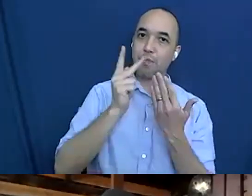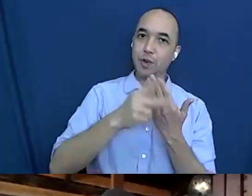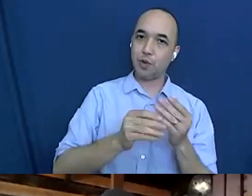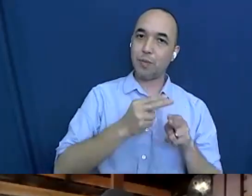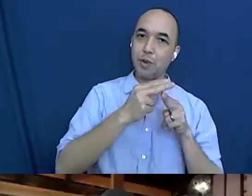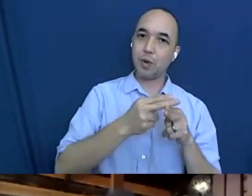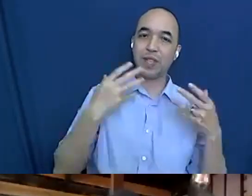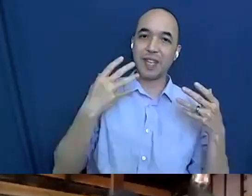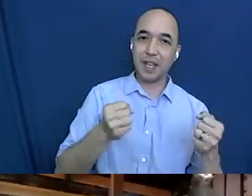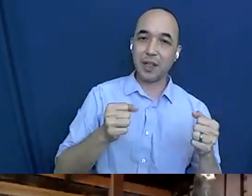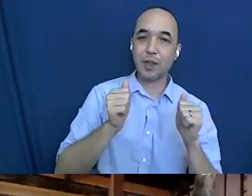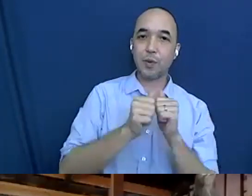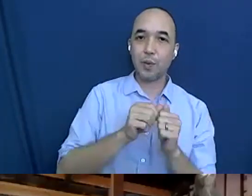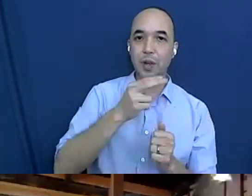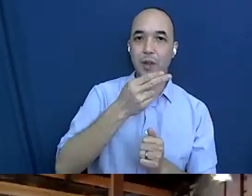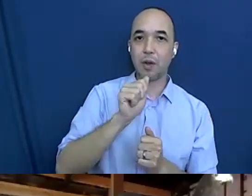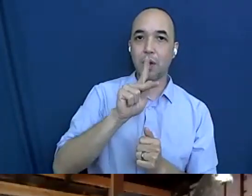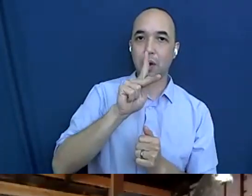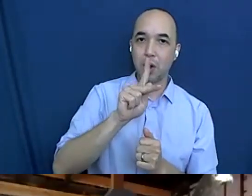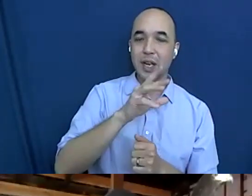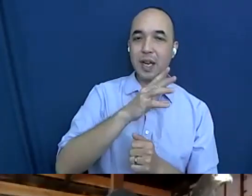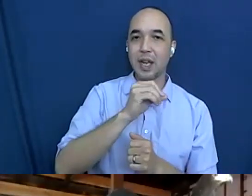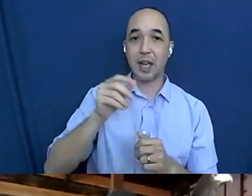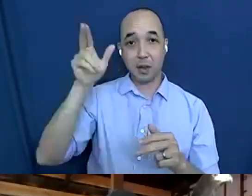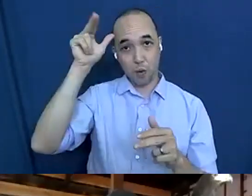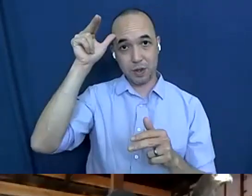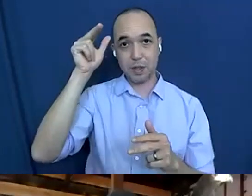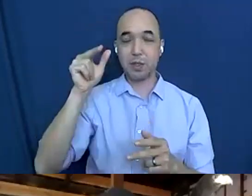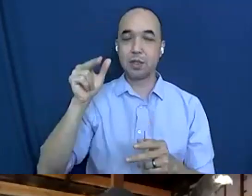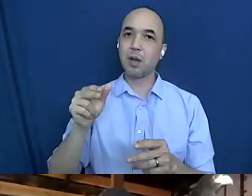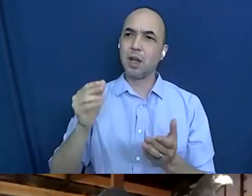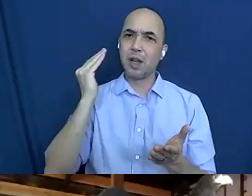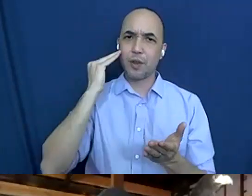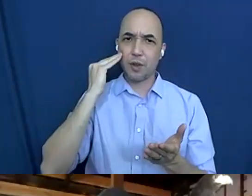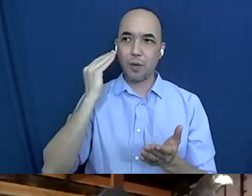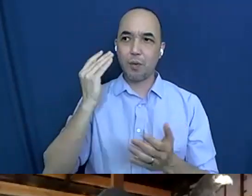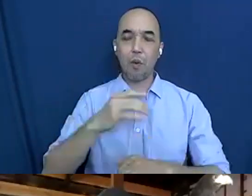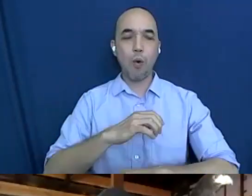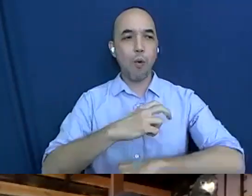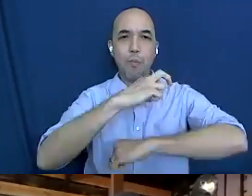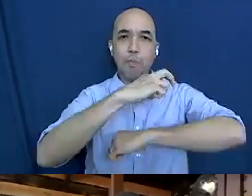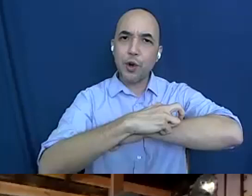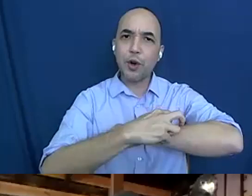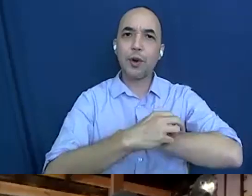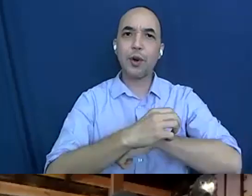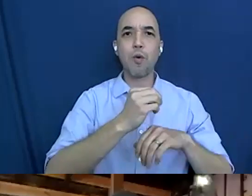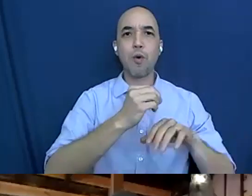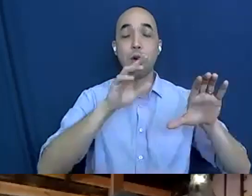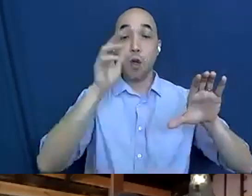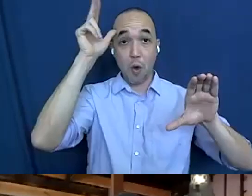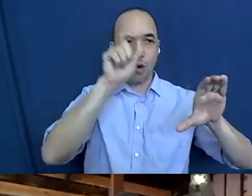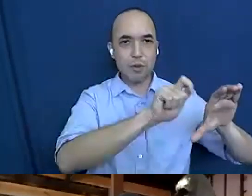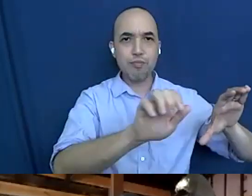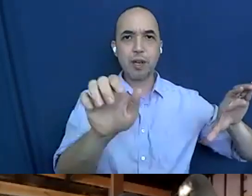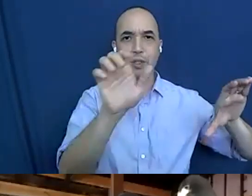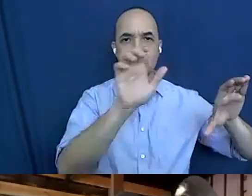Hawks and Horses, because they just to be there to brush a horse or to sit there and hold the it really just takes you somewhere else. It